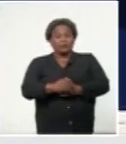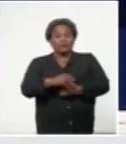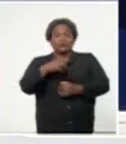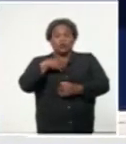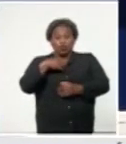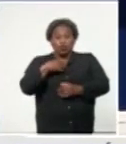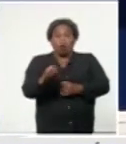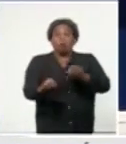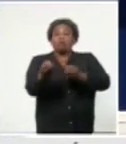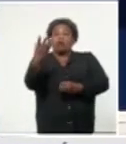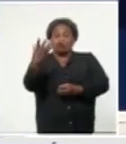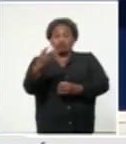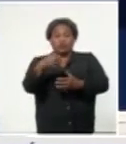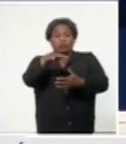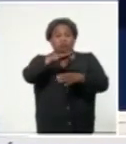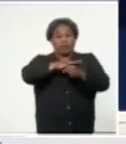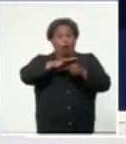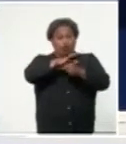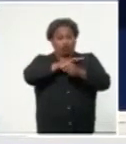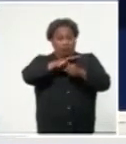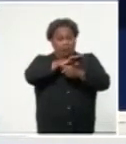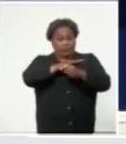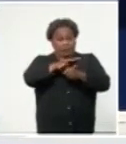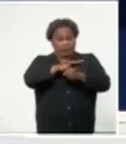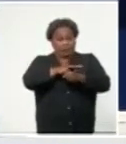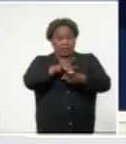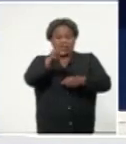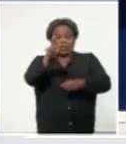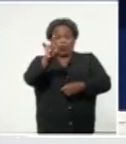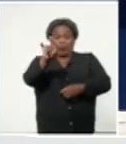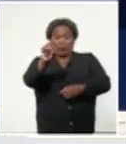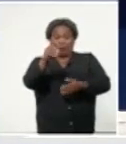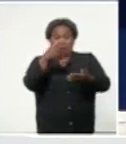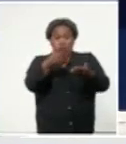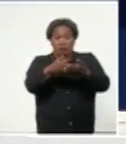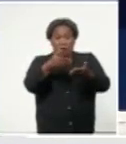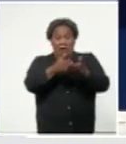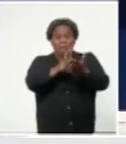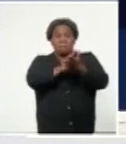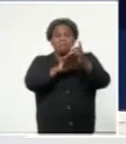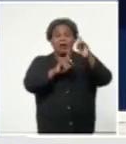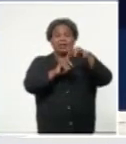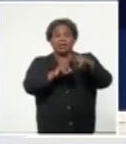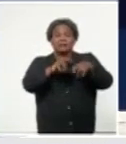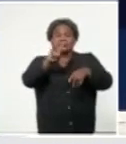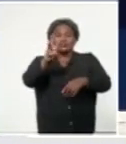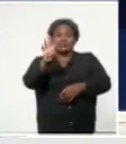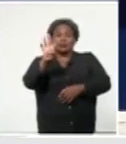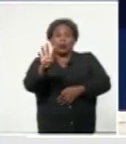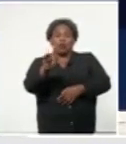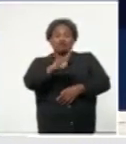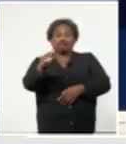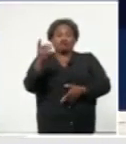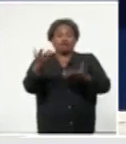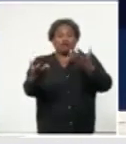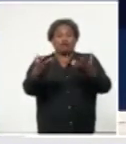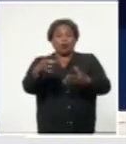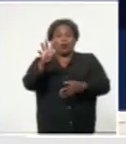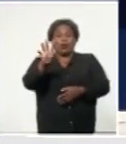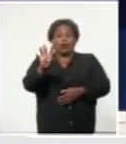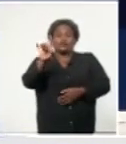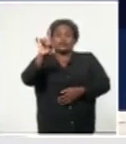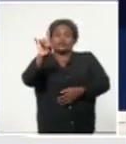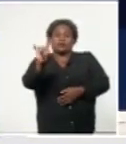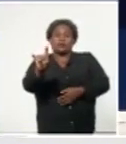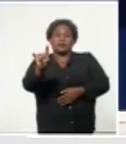Lajas, 190 samples, Matanzas 34, Cienfuegos 49, Ciego de Ávila 47, Camagüey